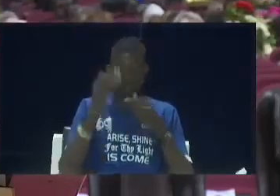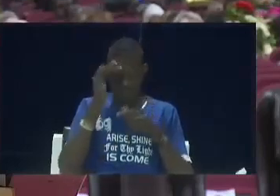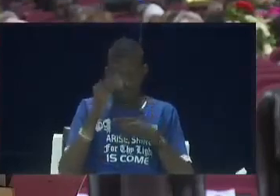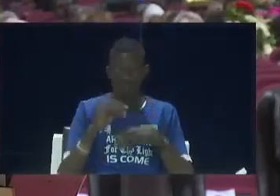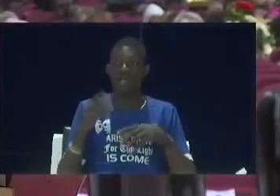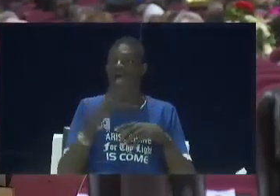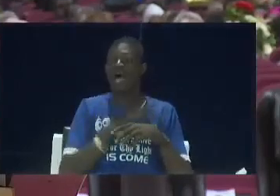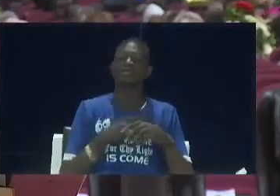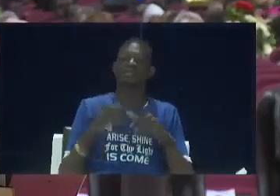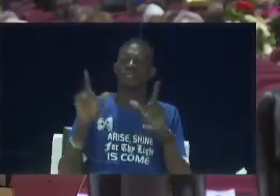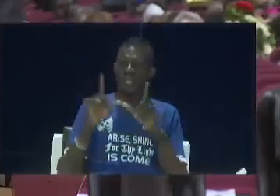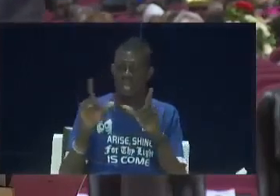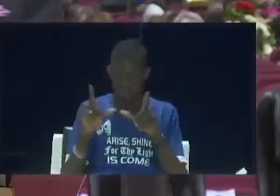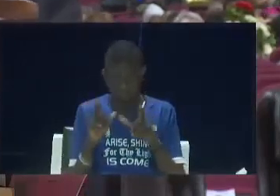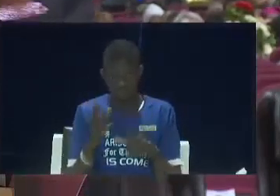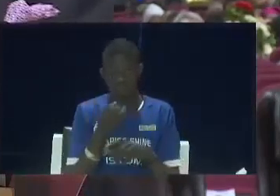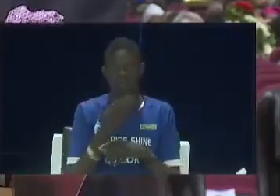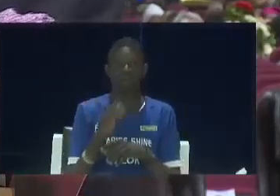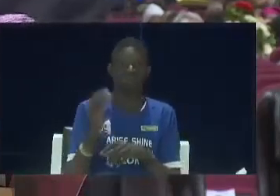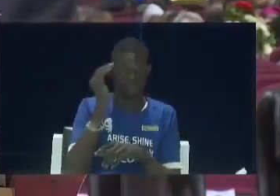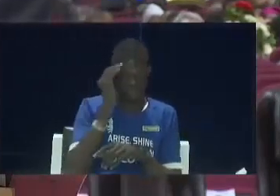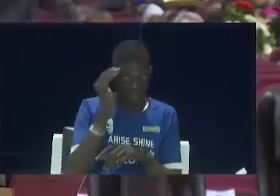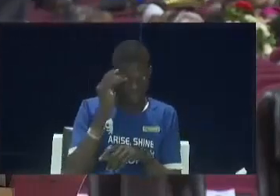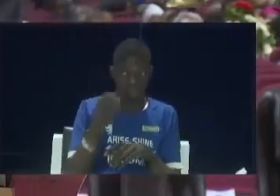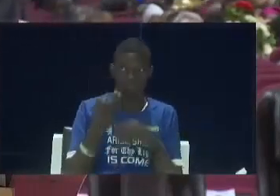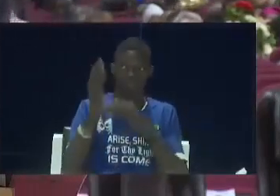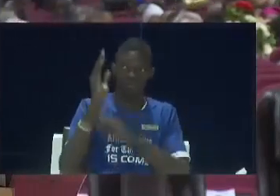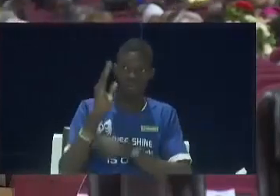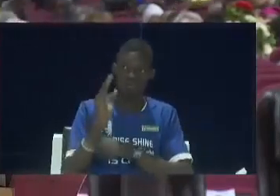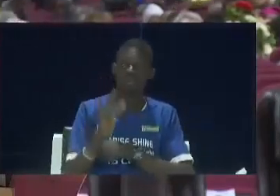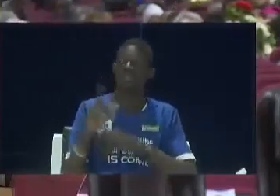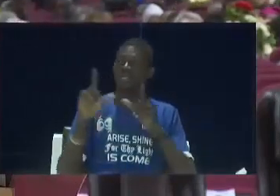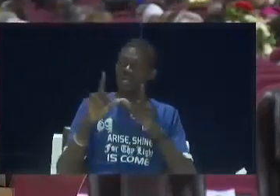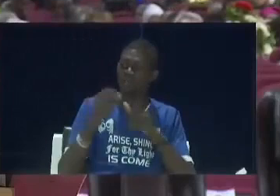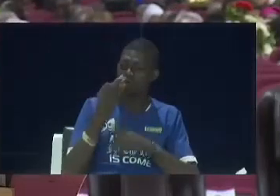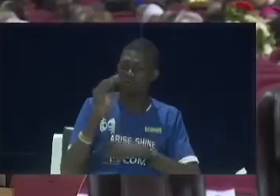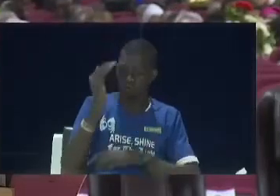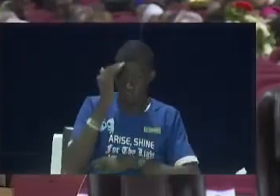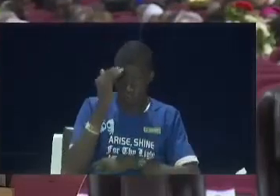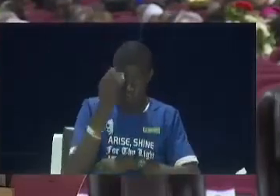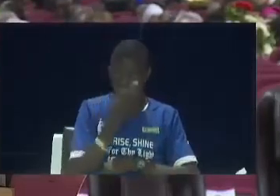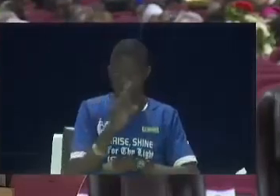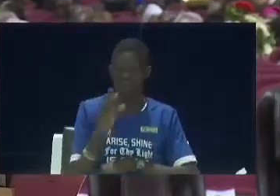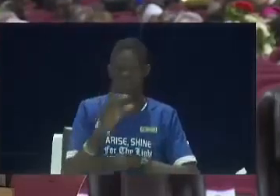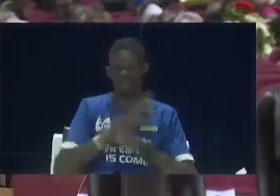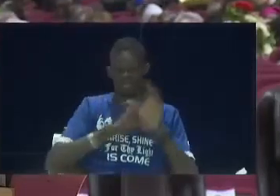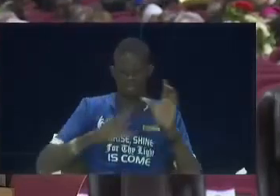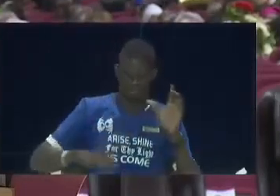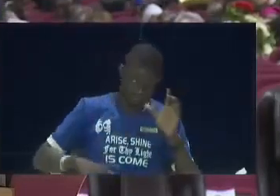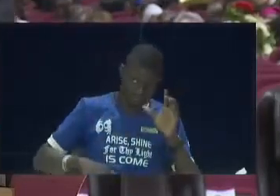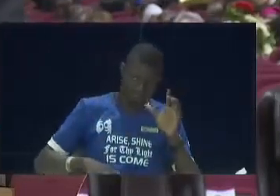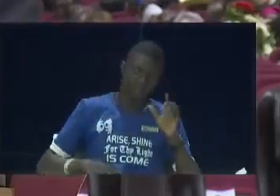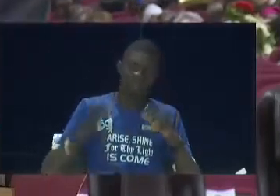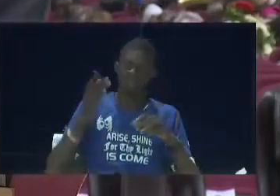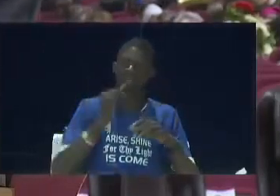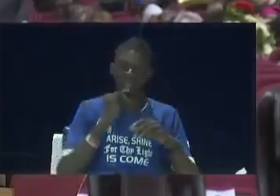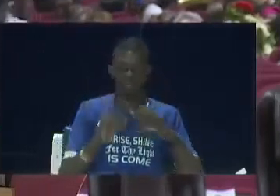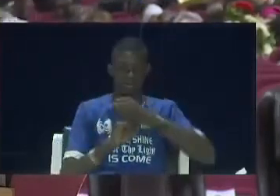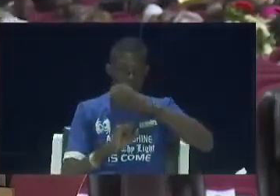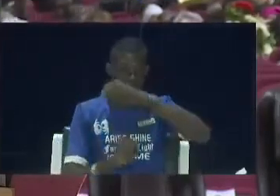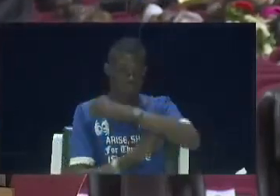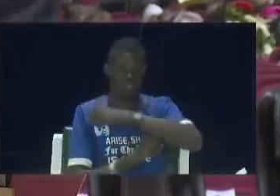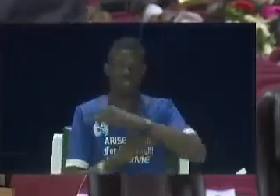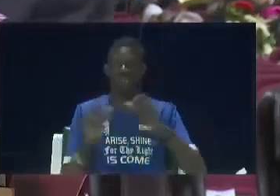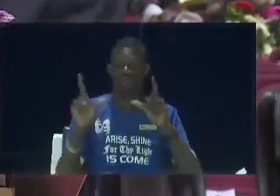are levels of the knowledge of God, levels of the knowledge of Christ. There is a foundational